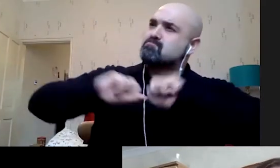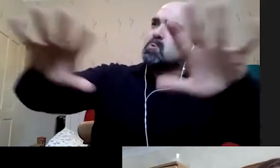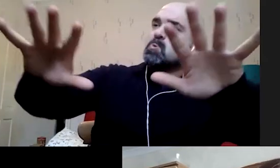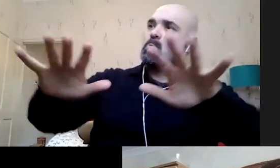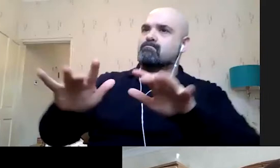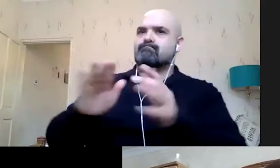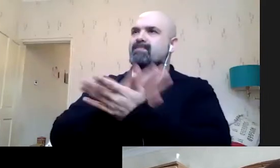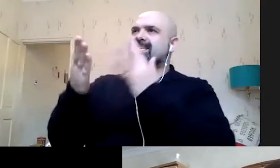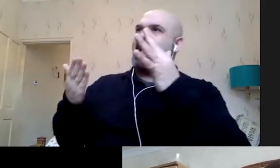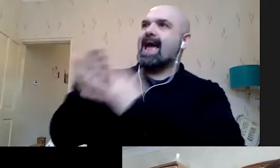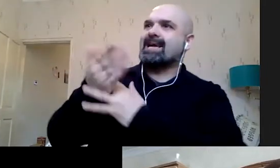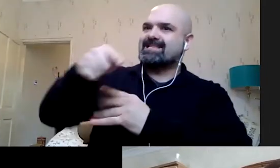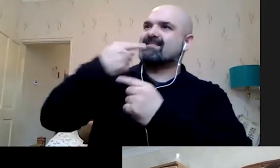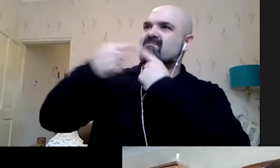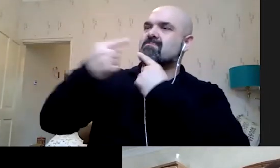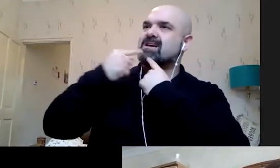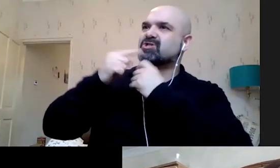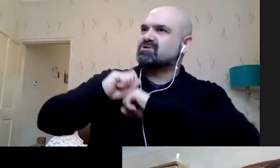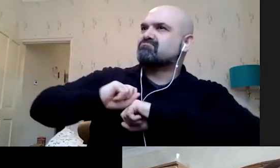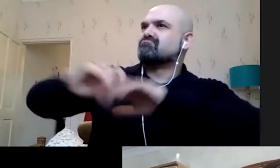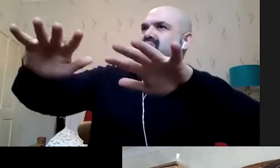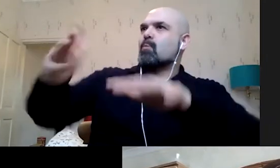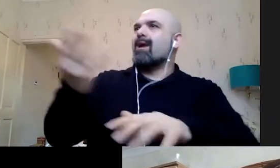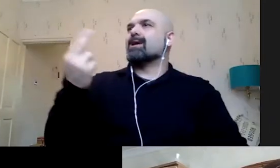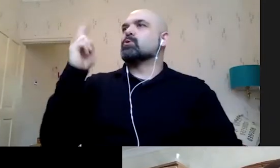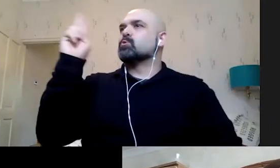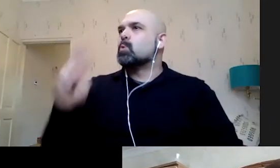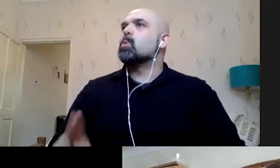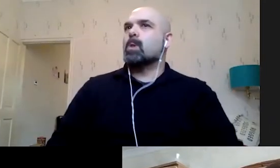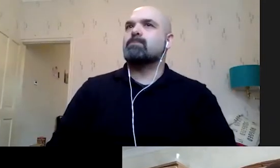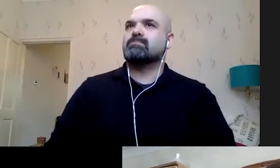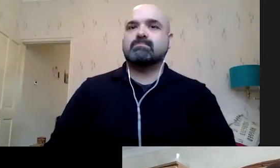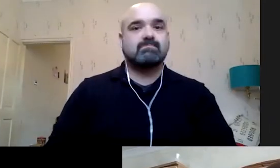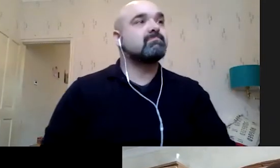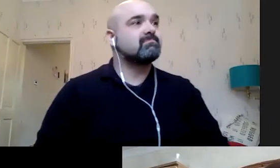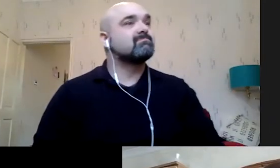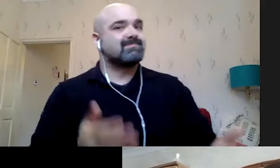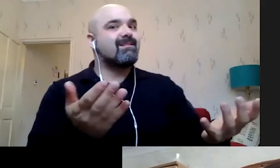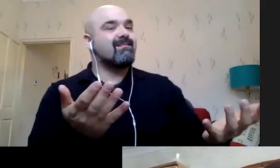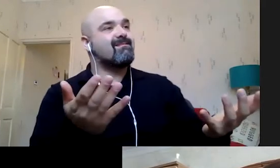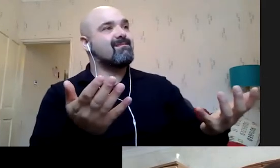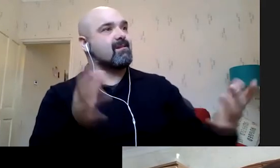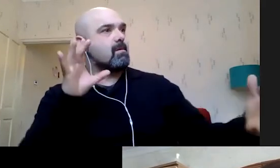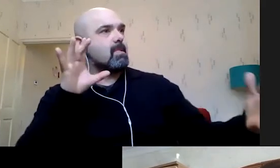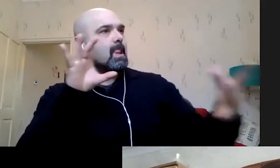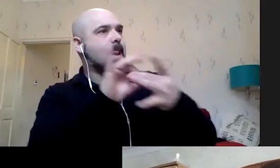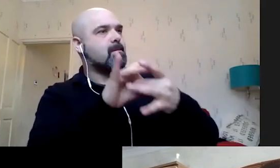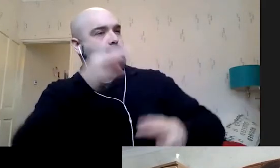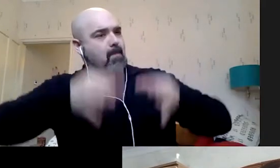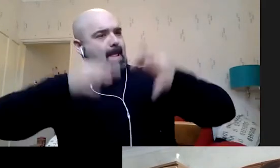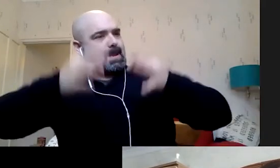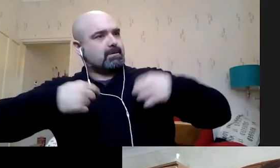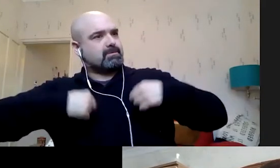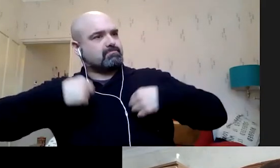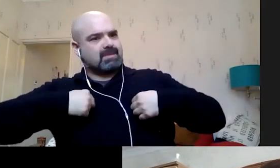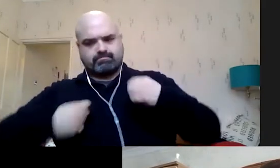access to all of that in schools. Yeah. And in terms of politics, obviously I've gone into politics,